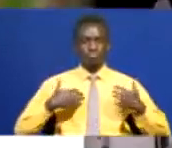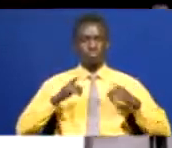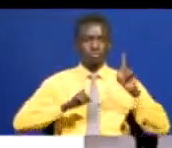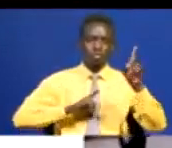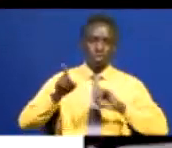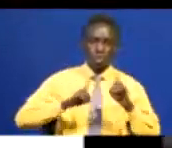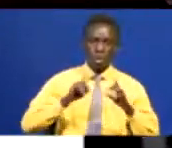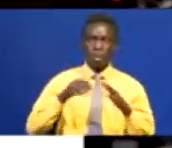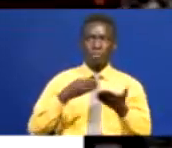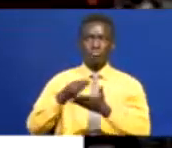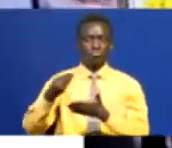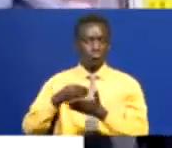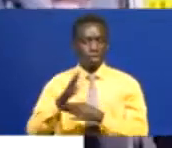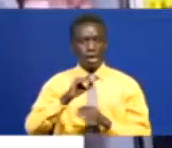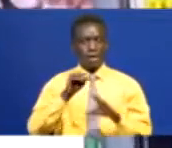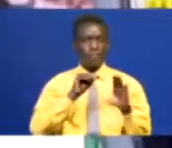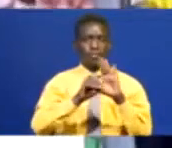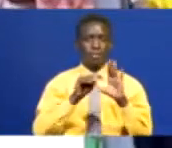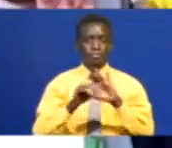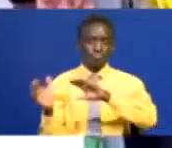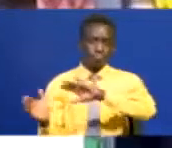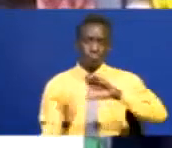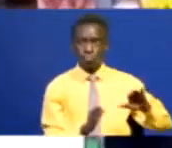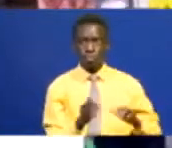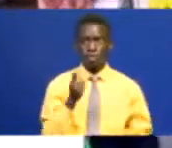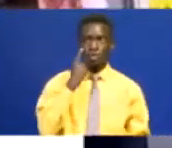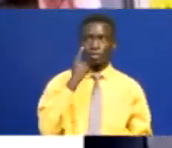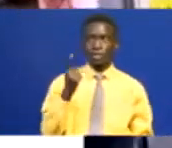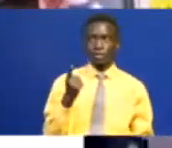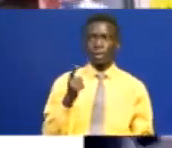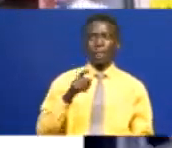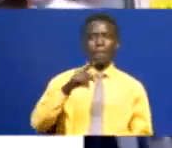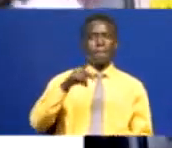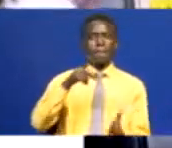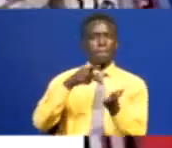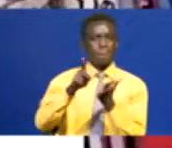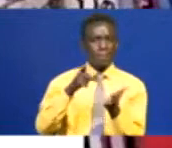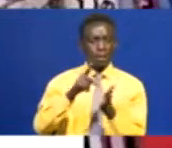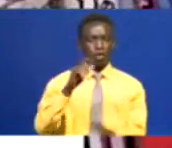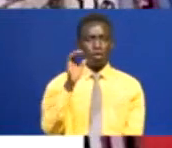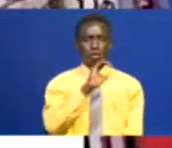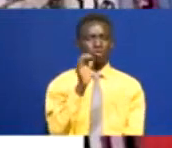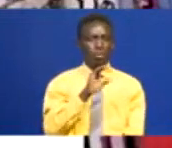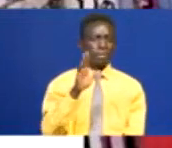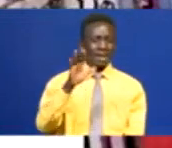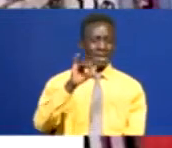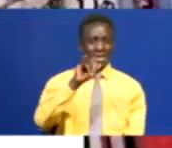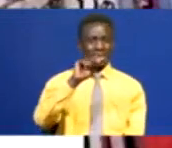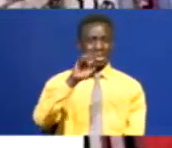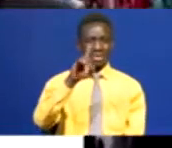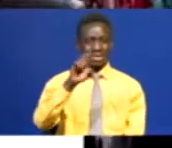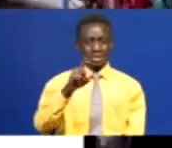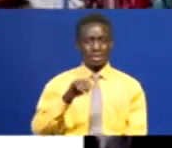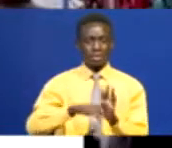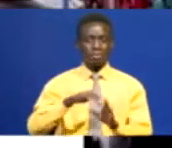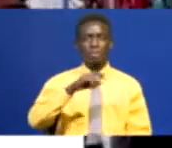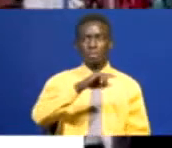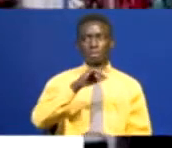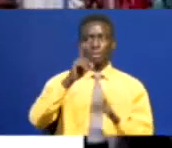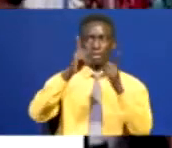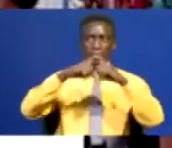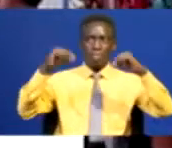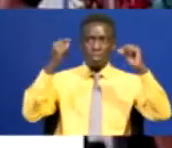investments. Elsewhere, the core consumer price index in Japan, which excludes fresh food but includes fuel